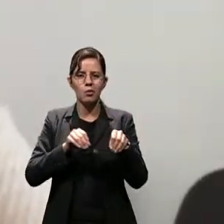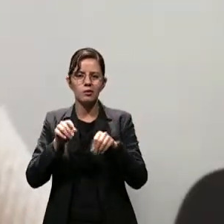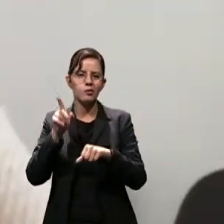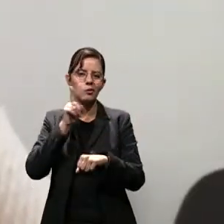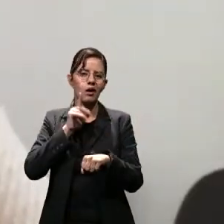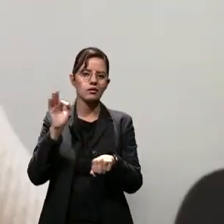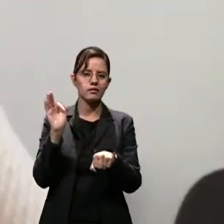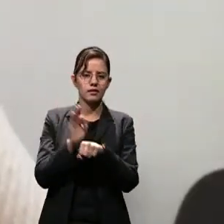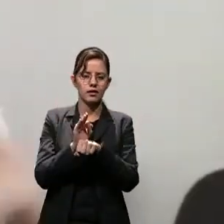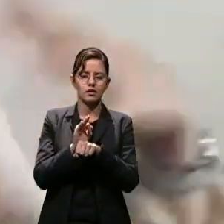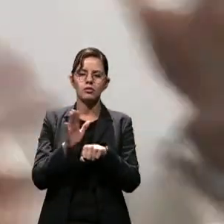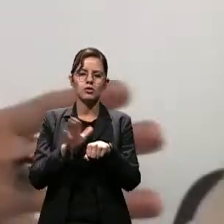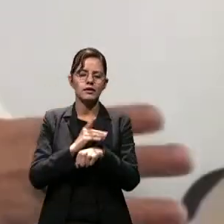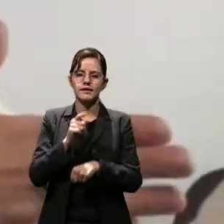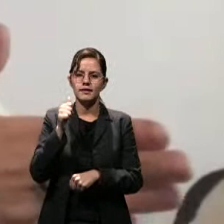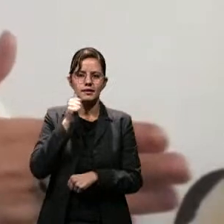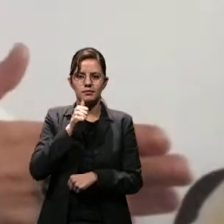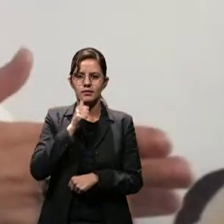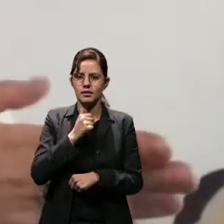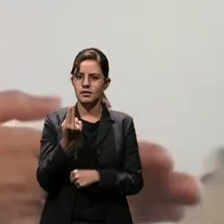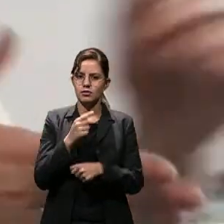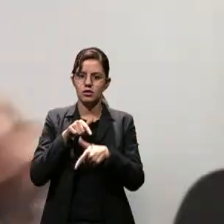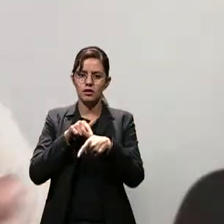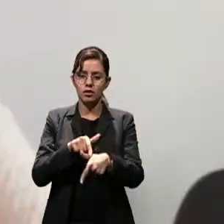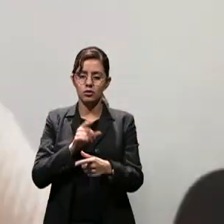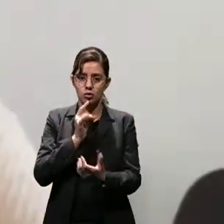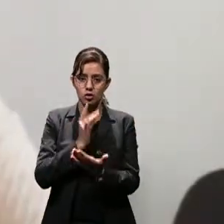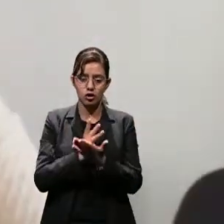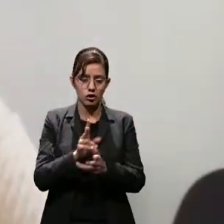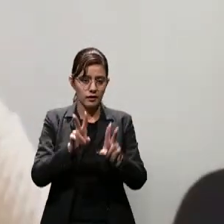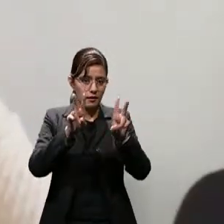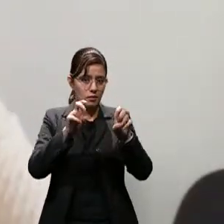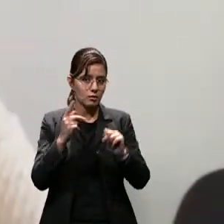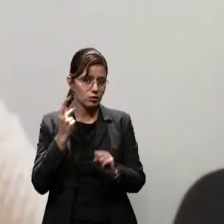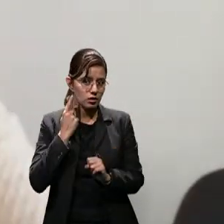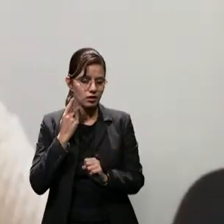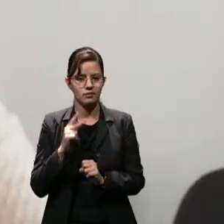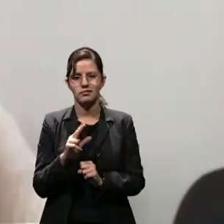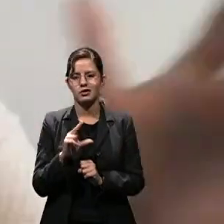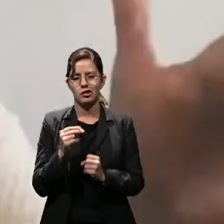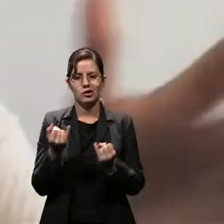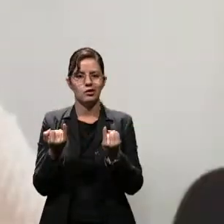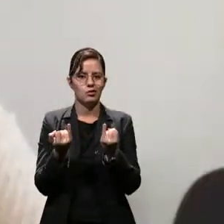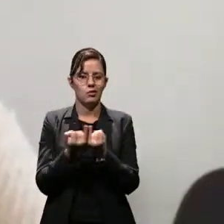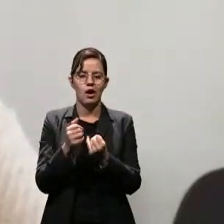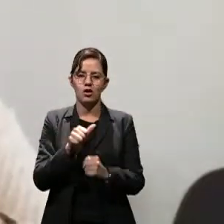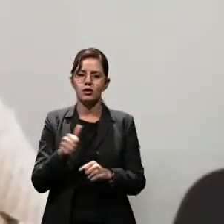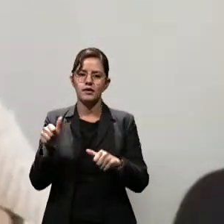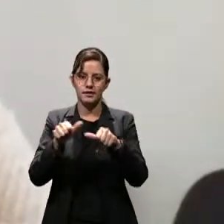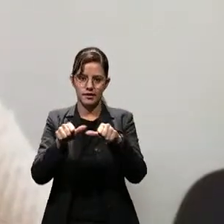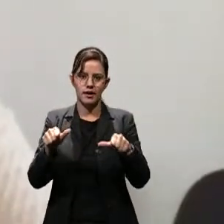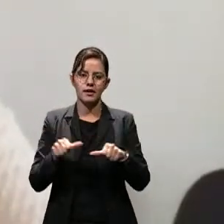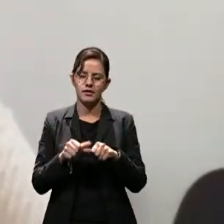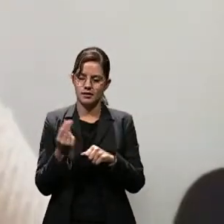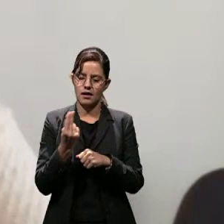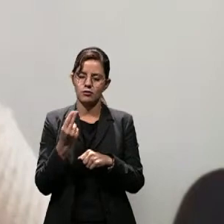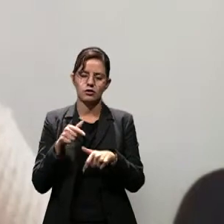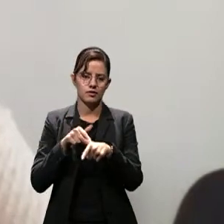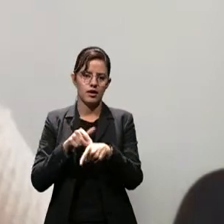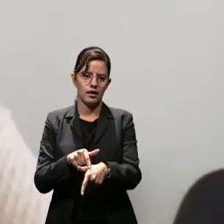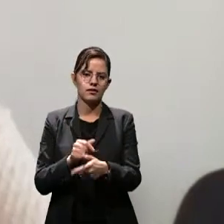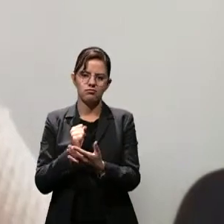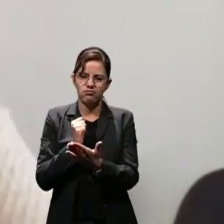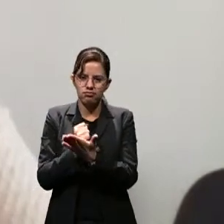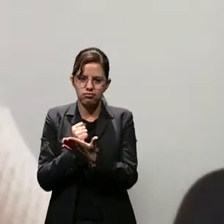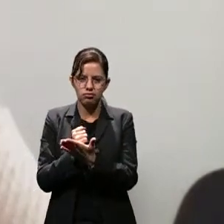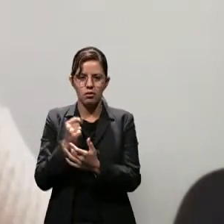organizations, for the feminist movement and women movement, that we have to reflect not only, we have to push not only politics, but we have to push on